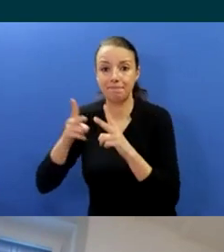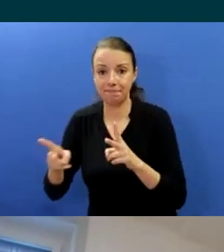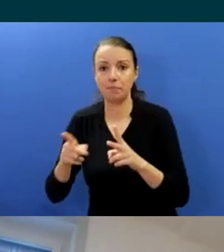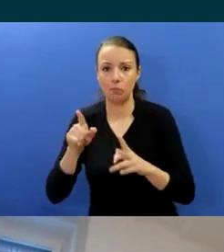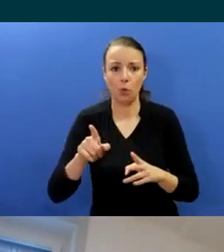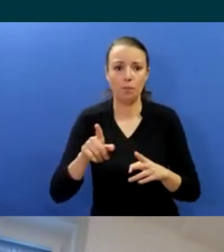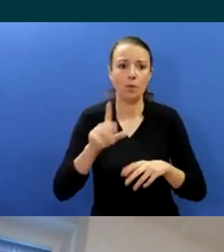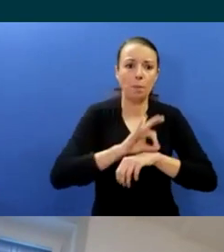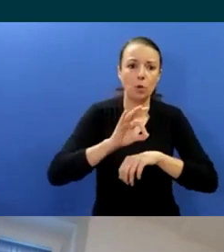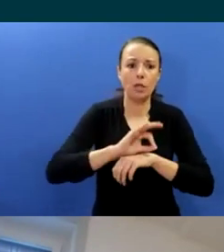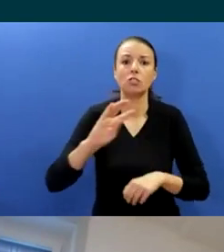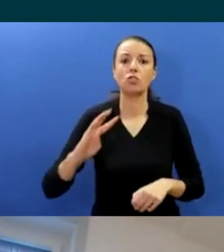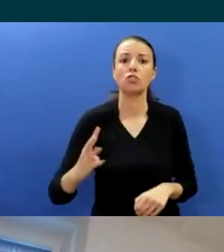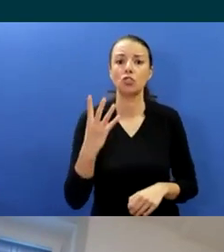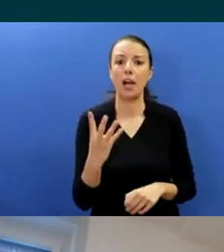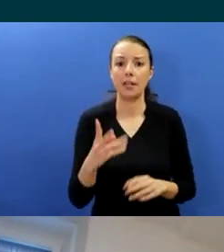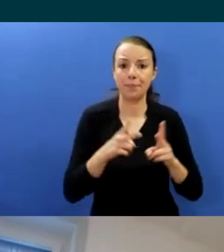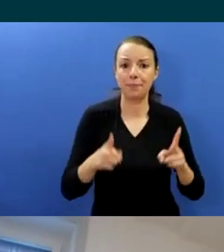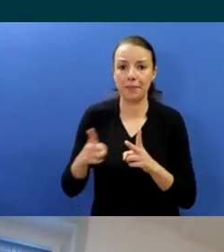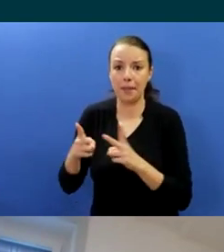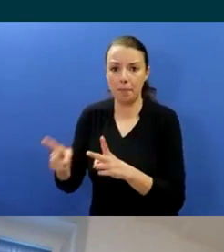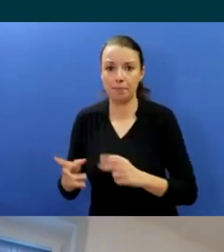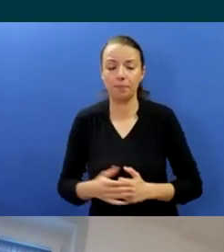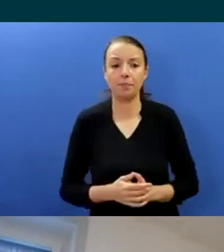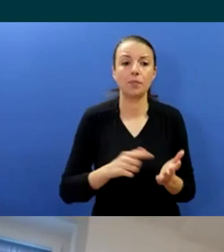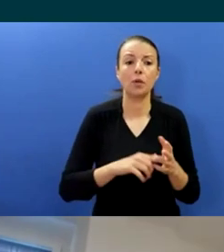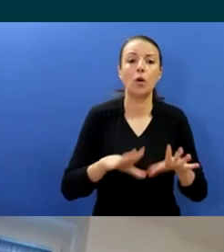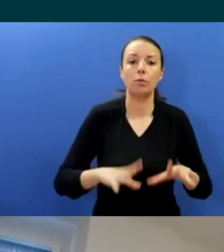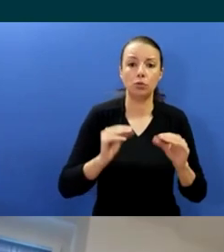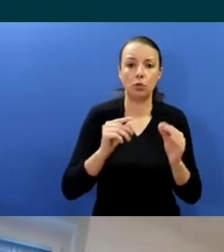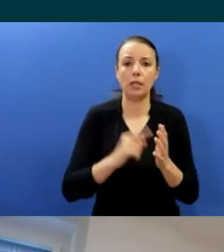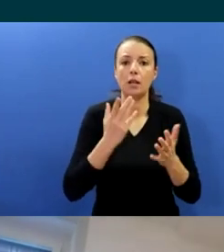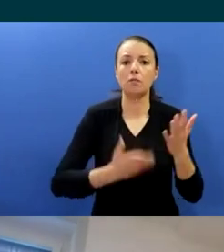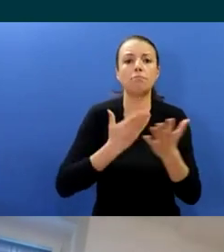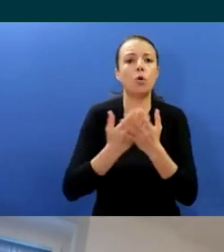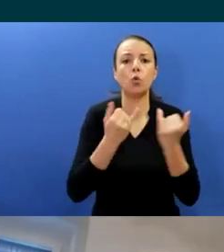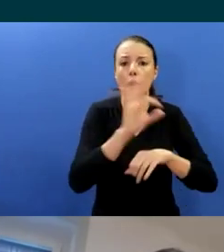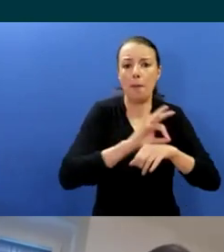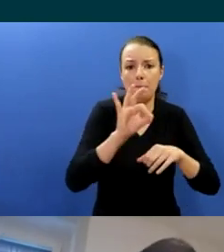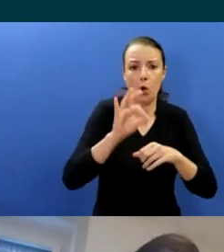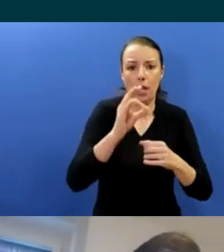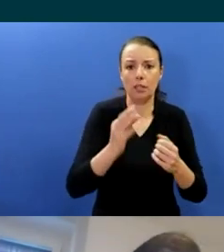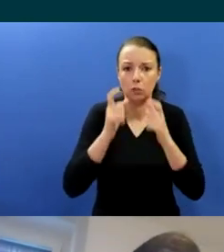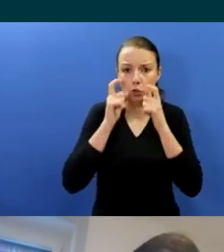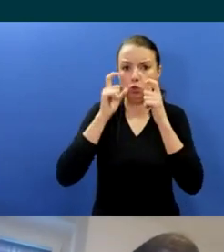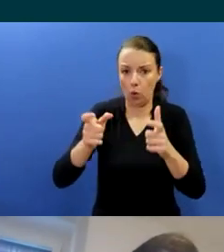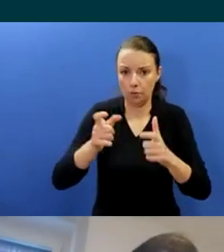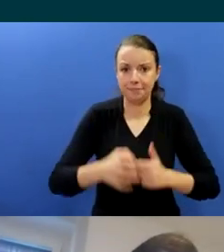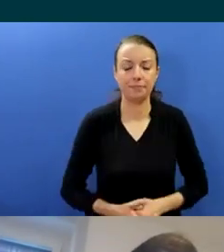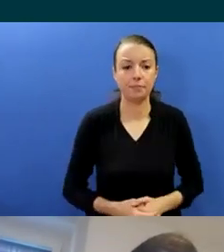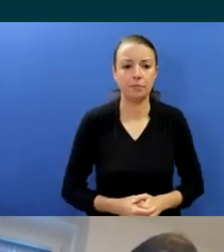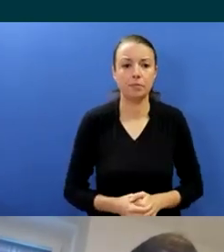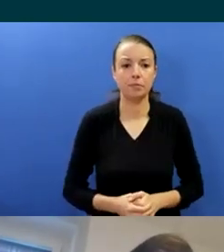we have the project submission phase that lasted until